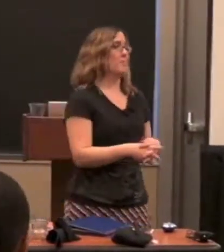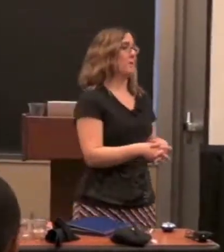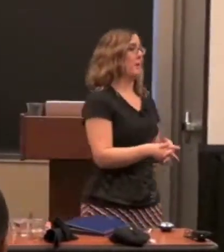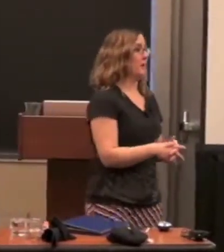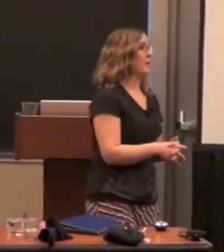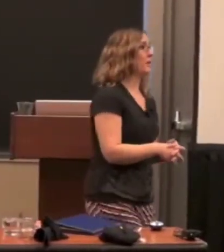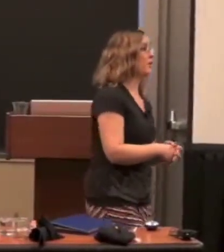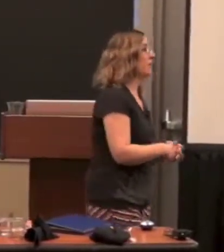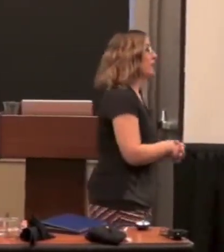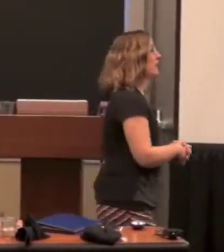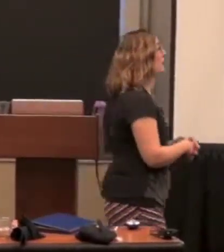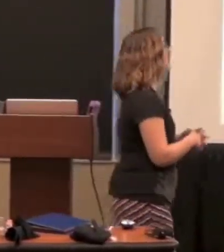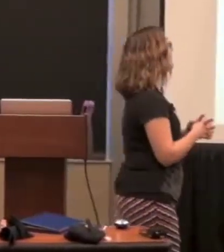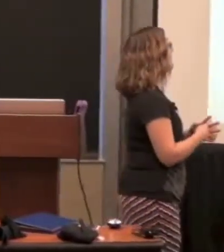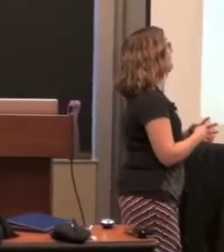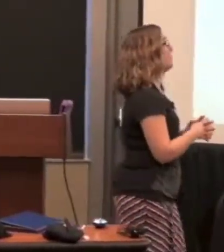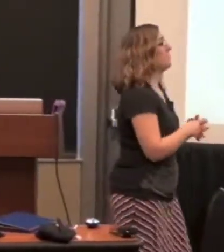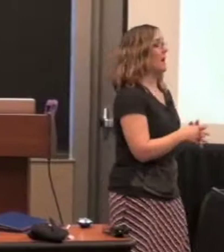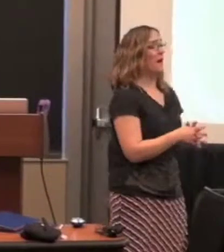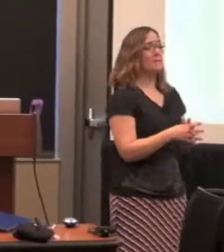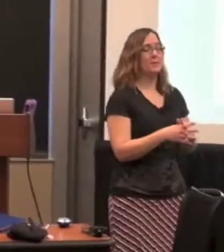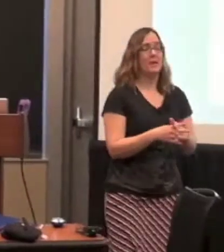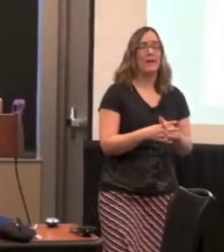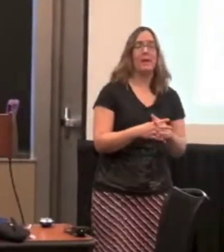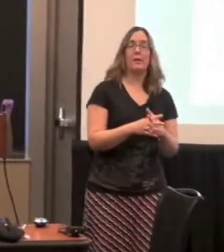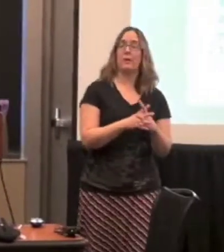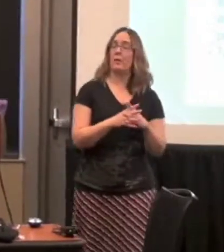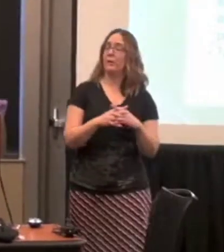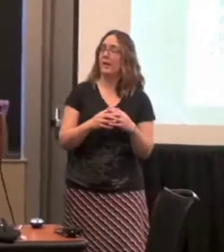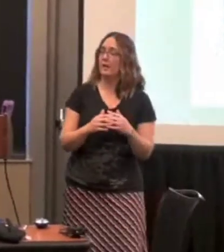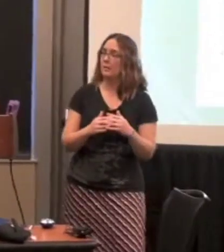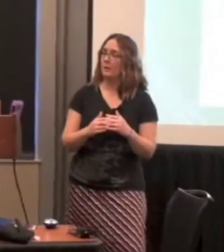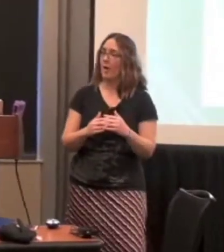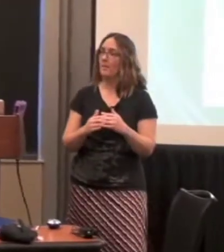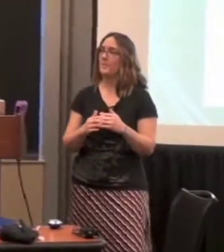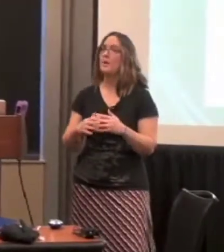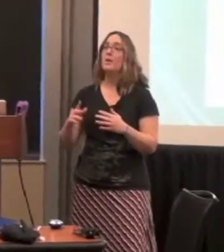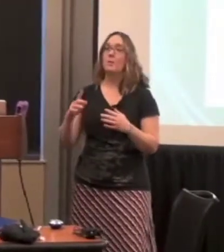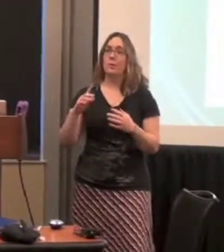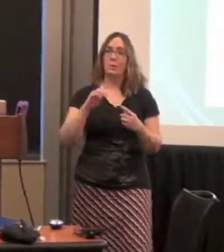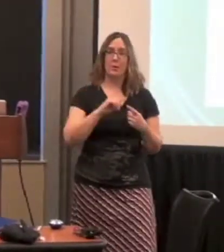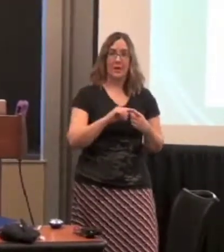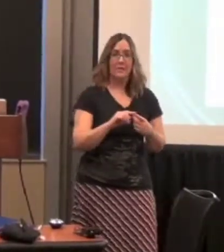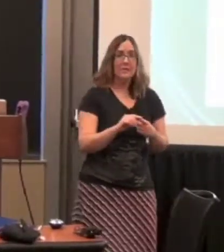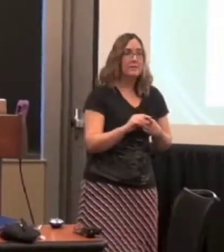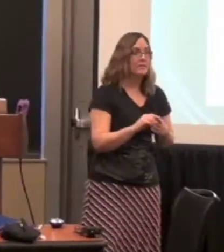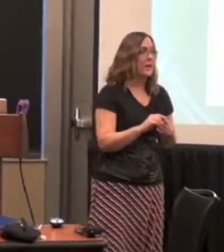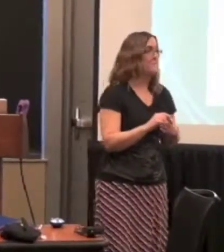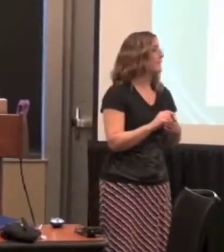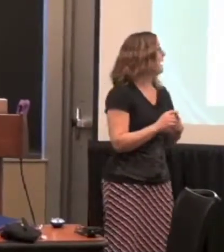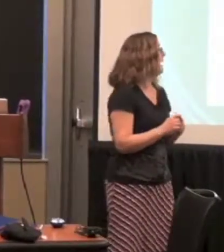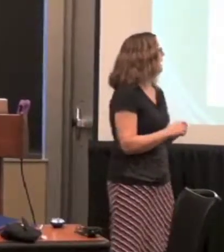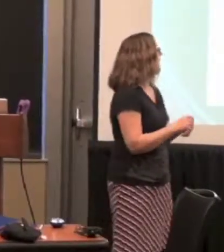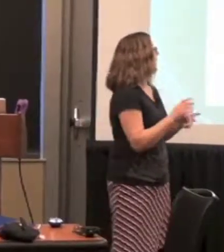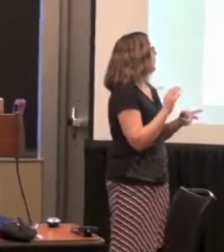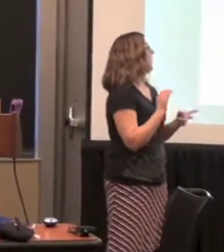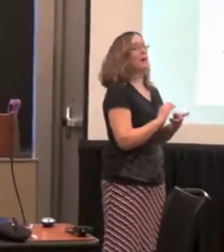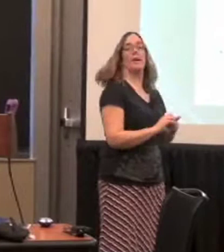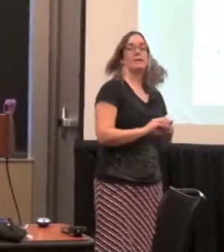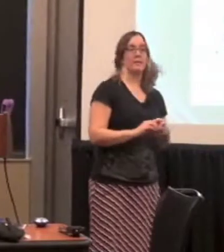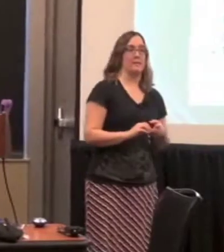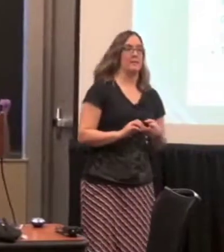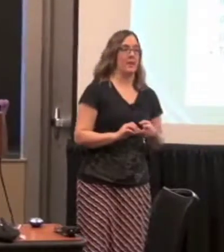those up later. You can either do time delay or you're fading of prompts through progressive time delay